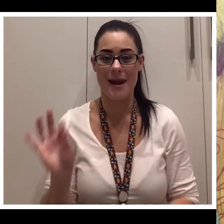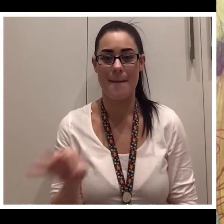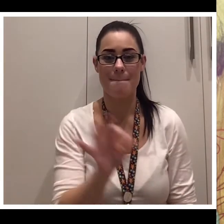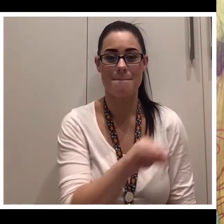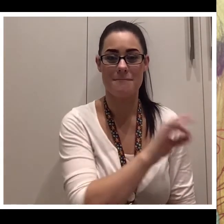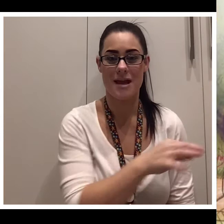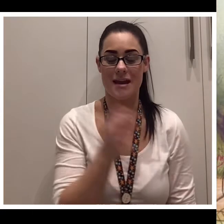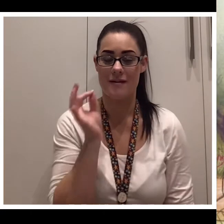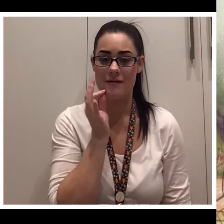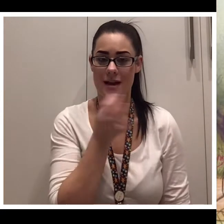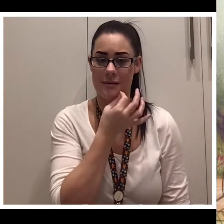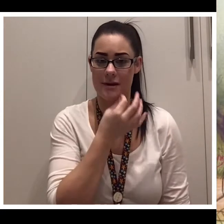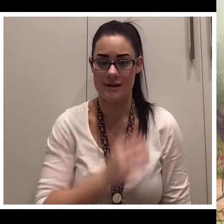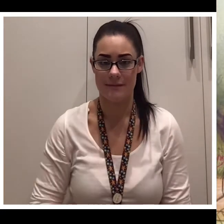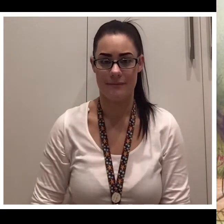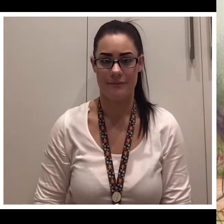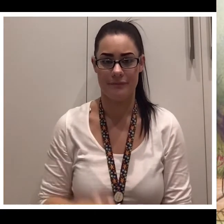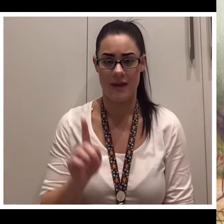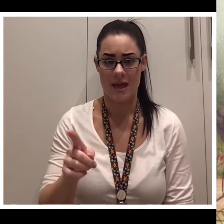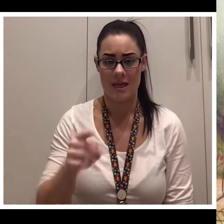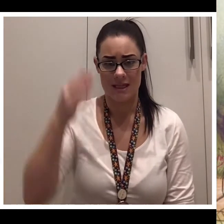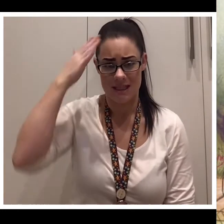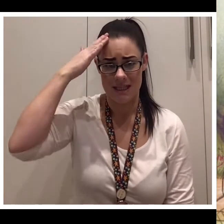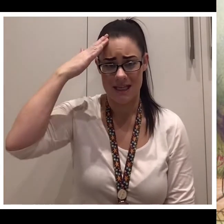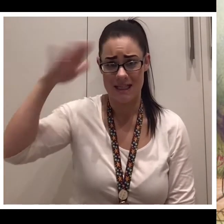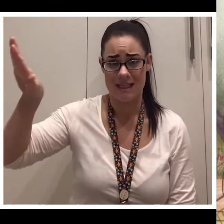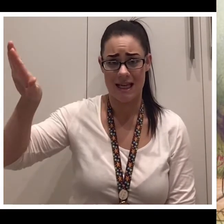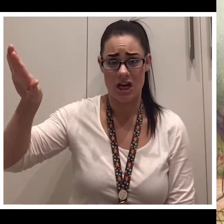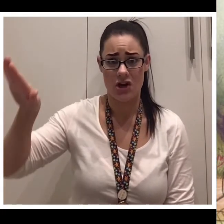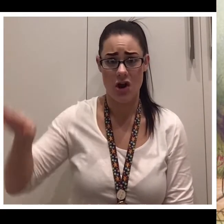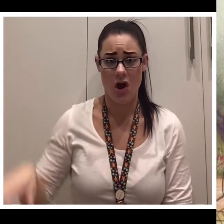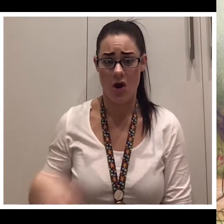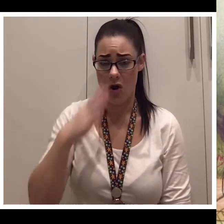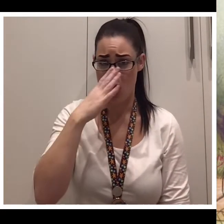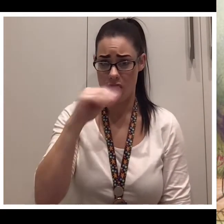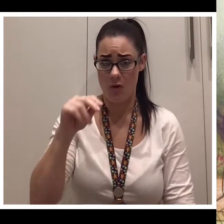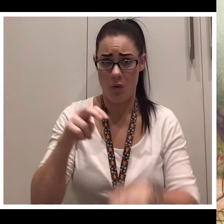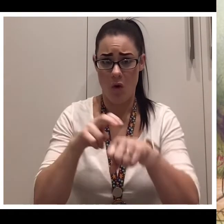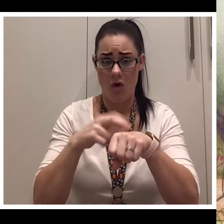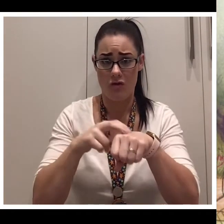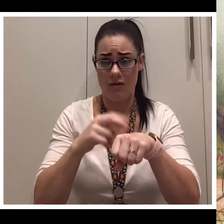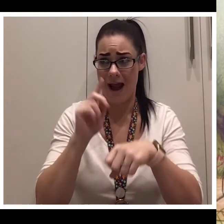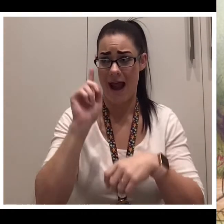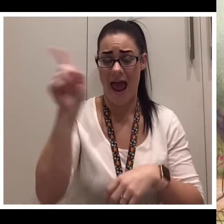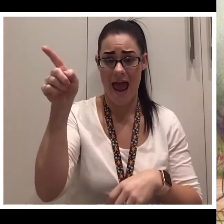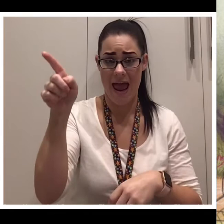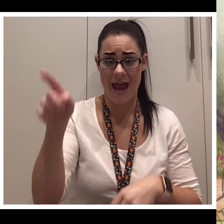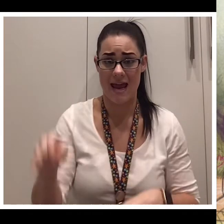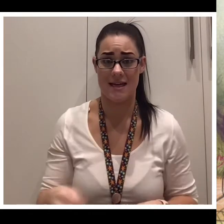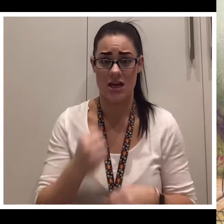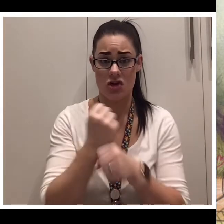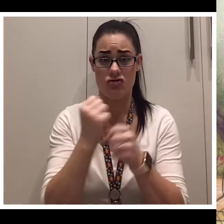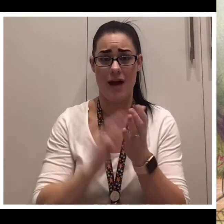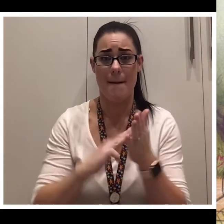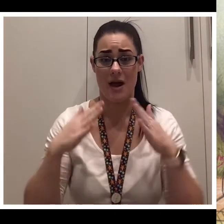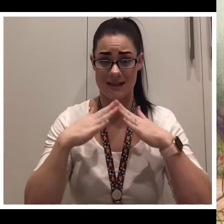Little did she know, the wolf had raced ahead to Grandma's house.